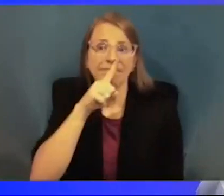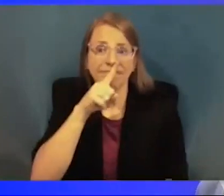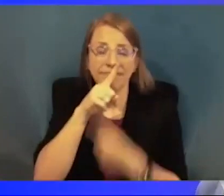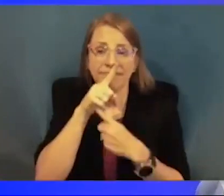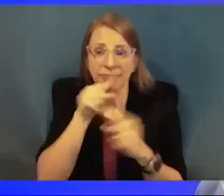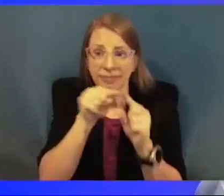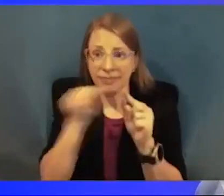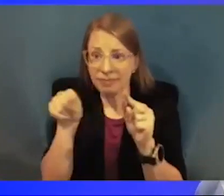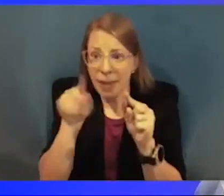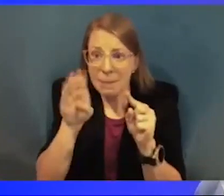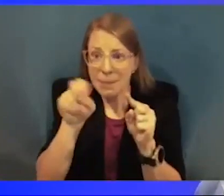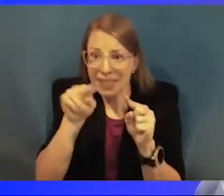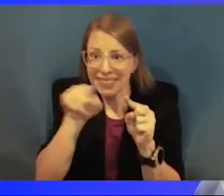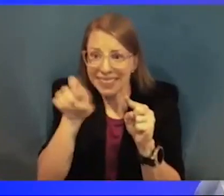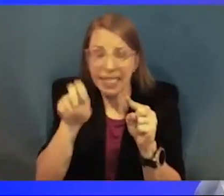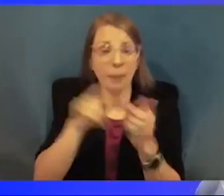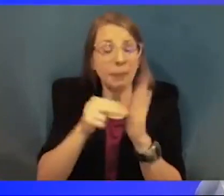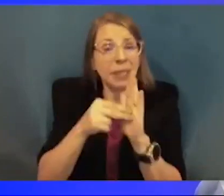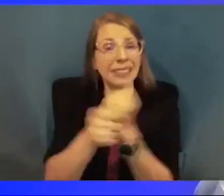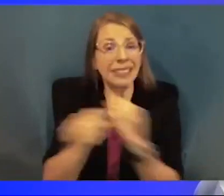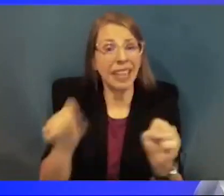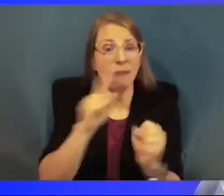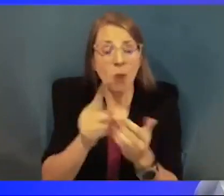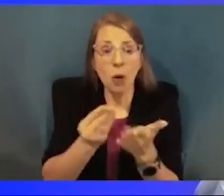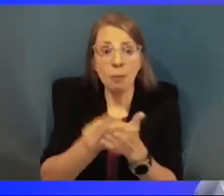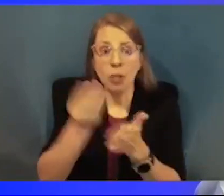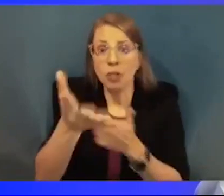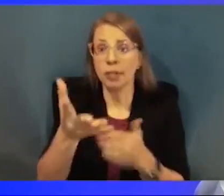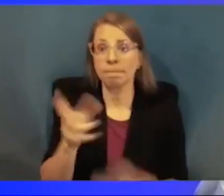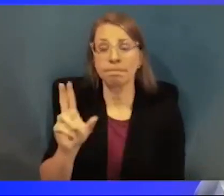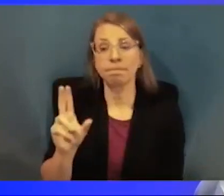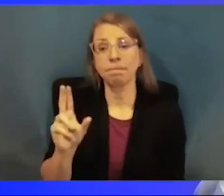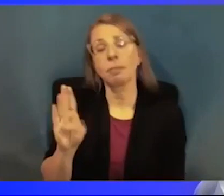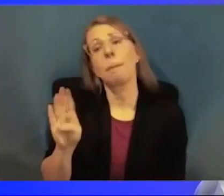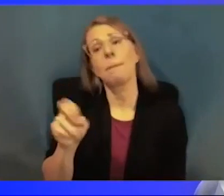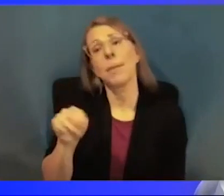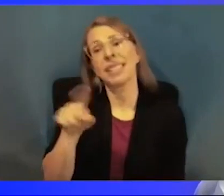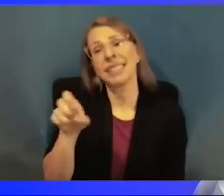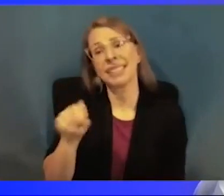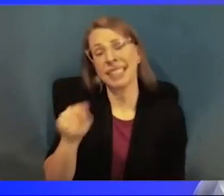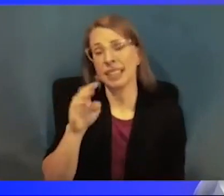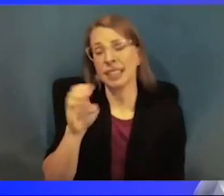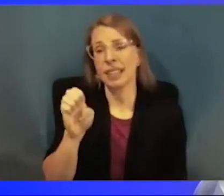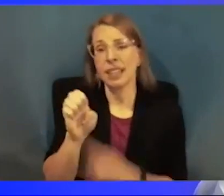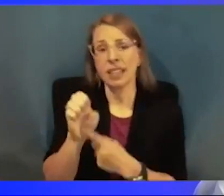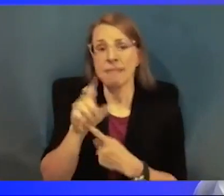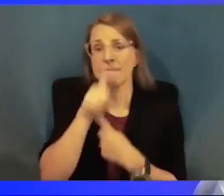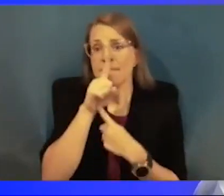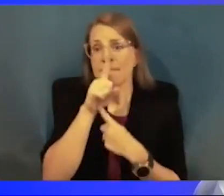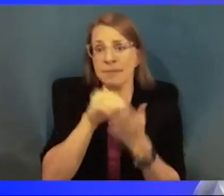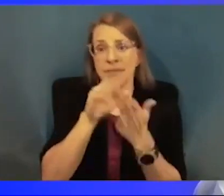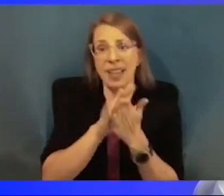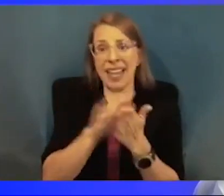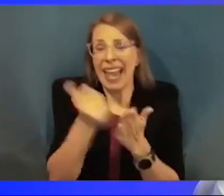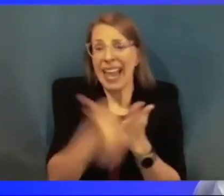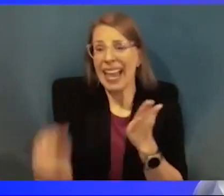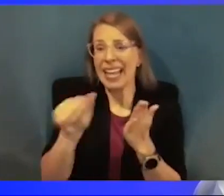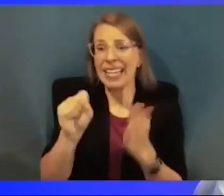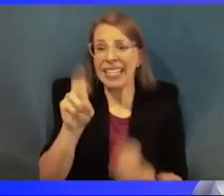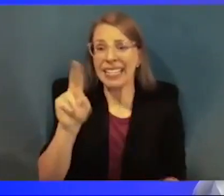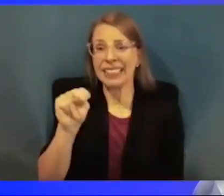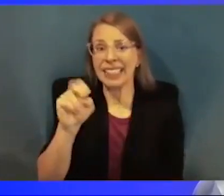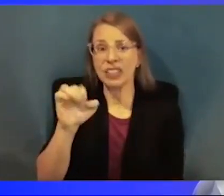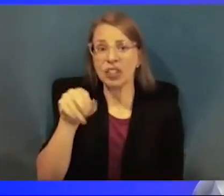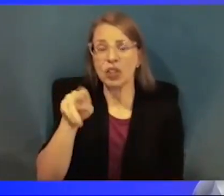So benzene is not a sunscreen ingredient, so it won't be listed on any sunscreen. It's just in there accidentally